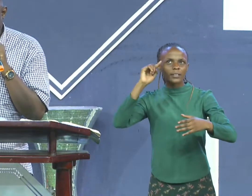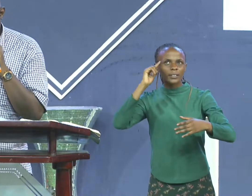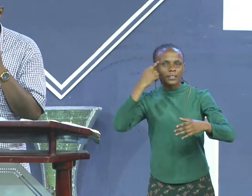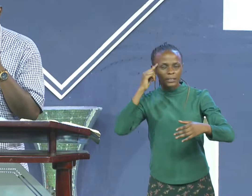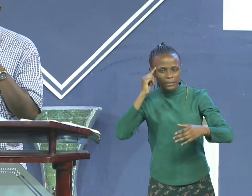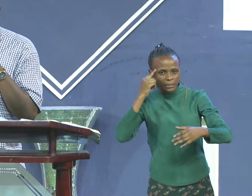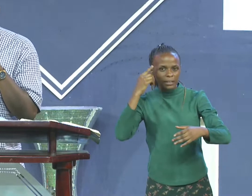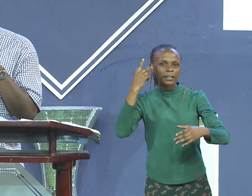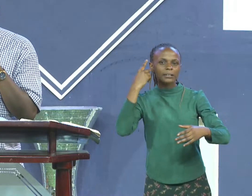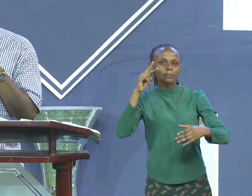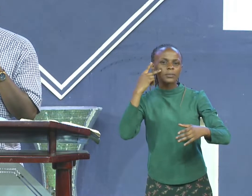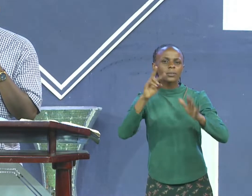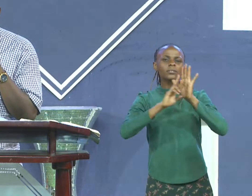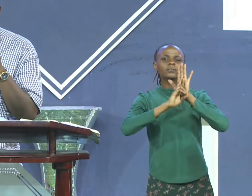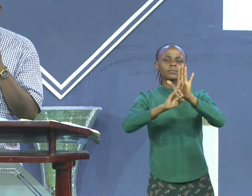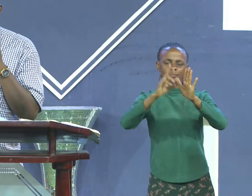represented,